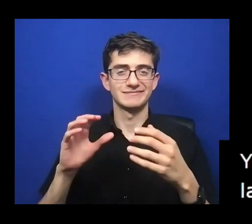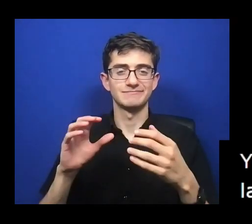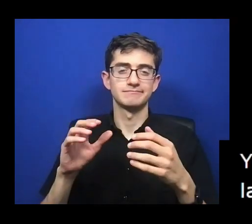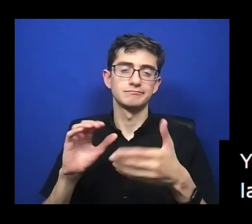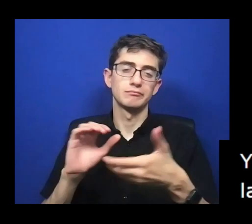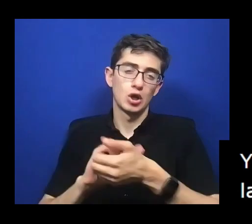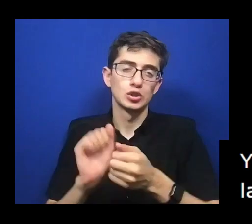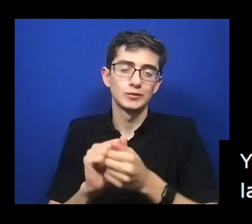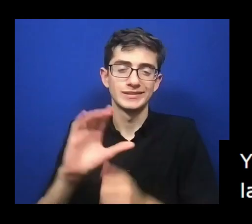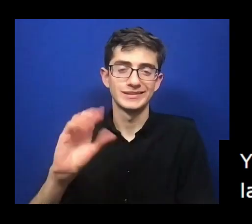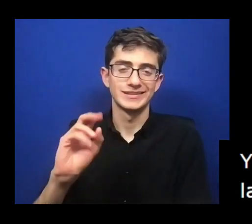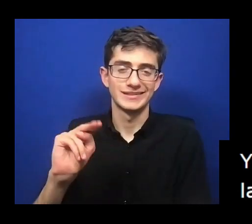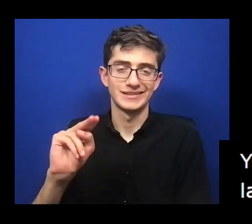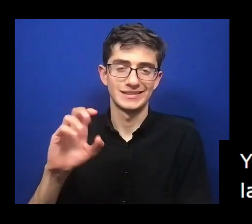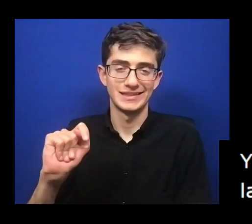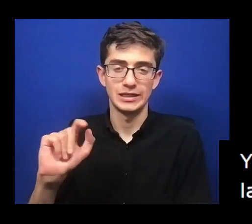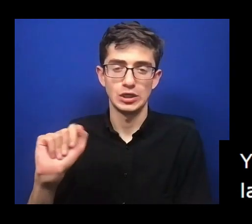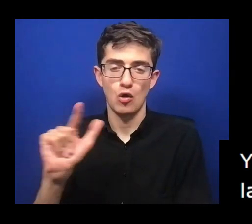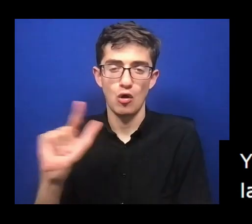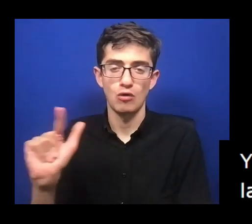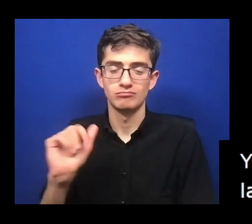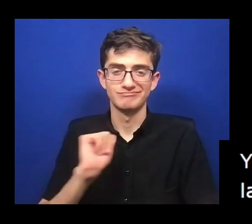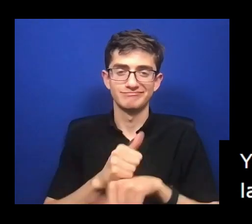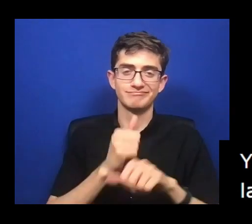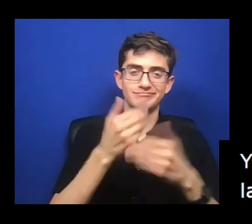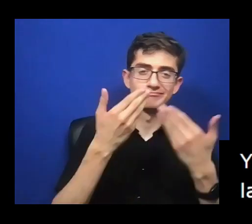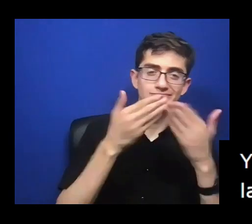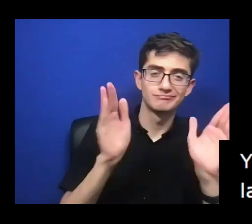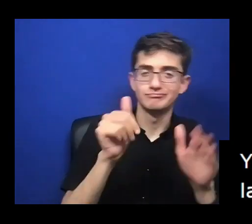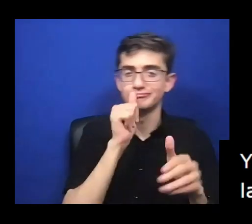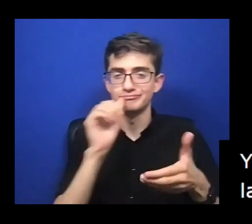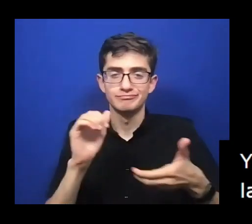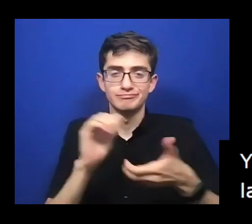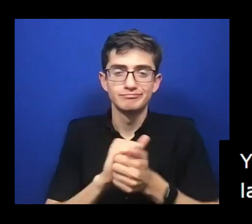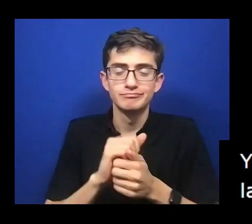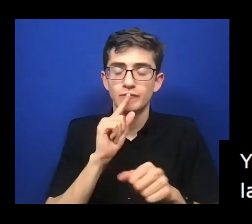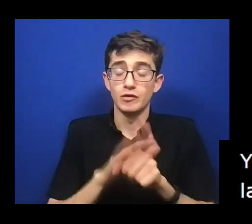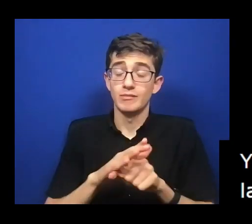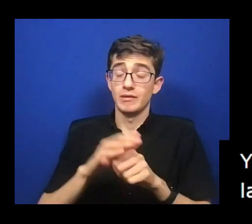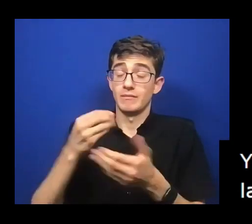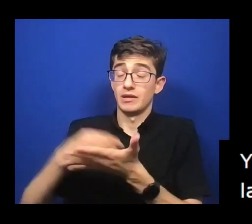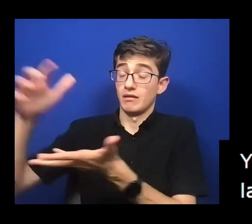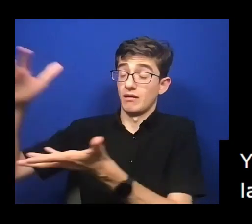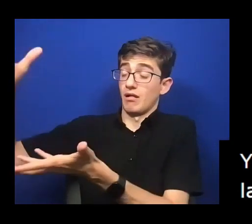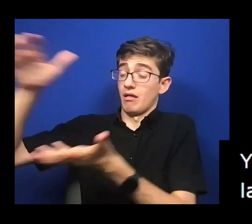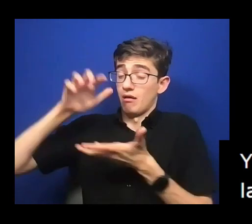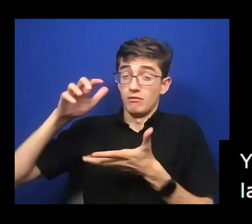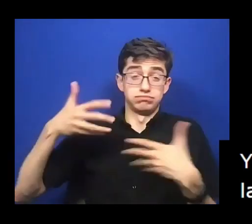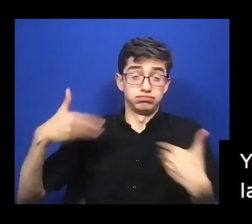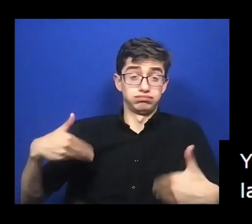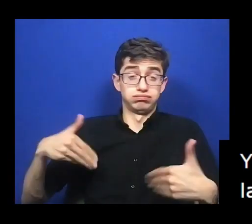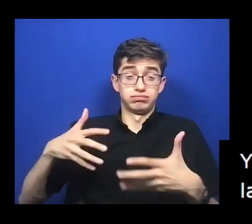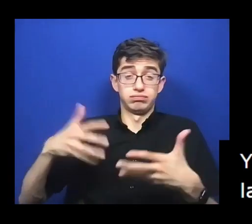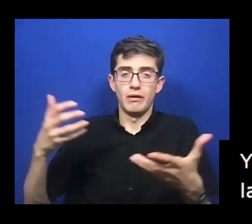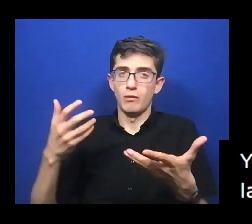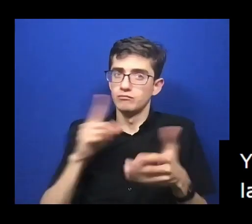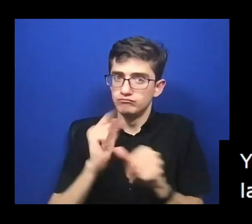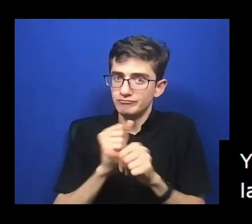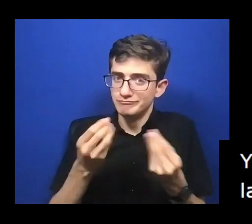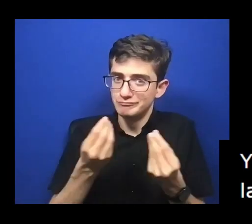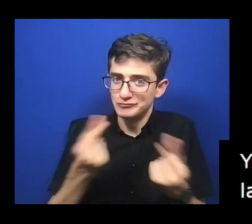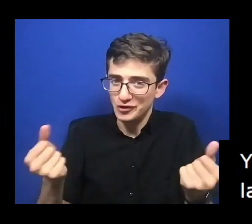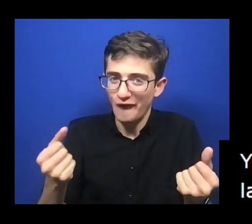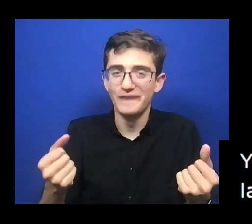private partnerships that's going to ensure that this historic amount of funding is going to ultimately solve the goal for all of us, which I